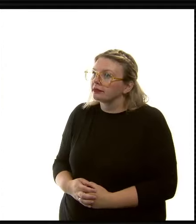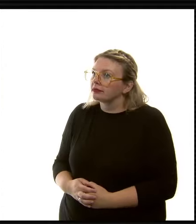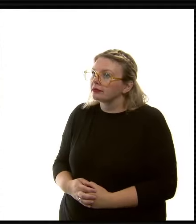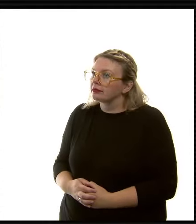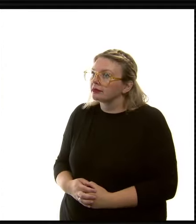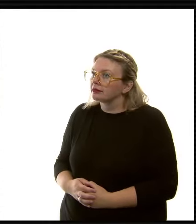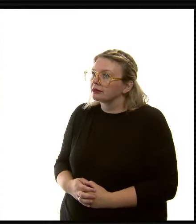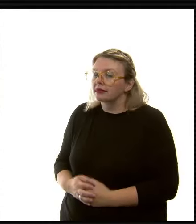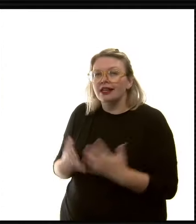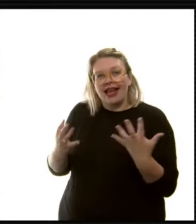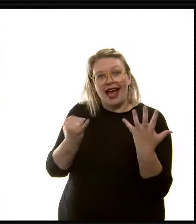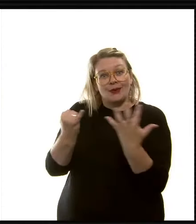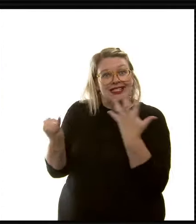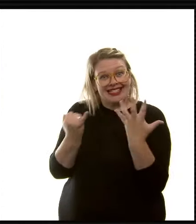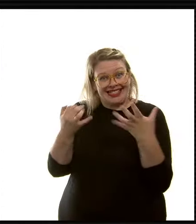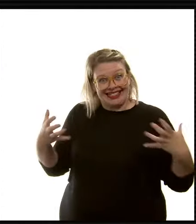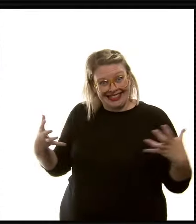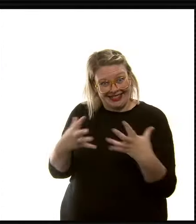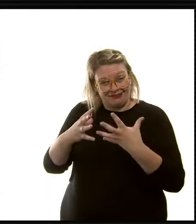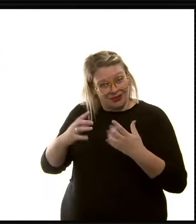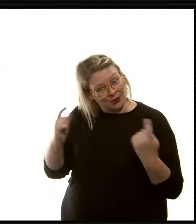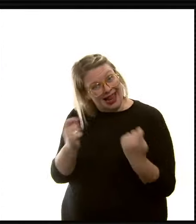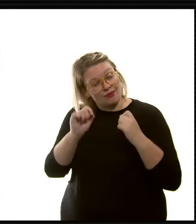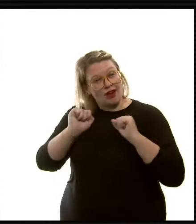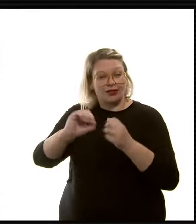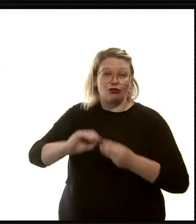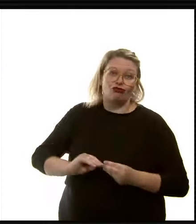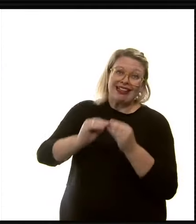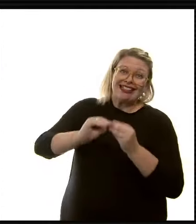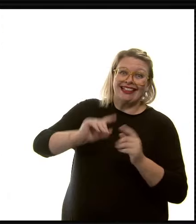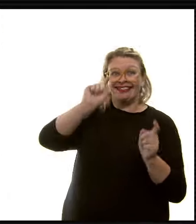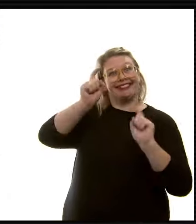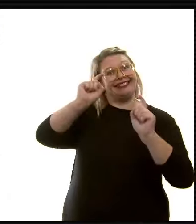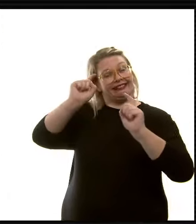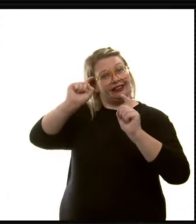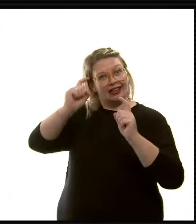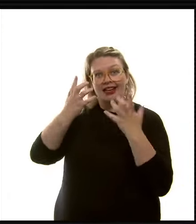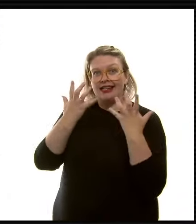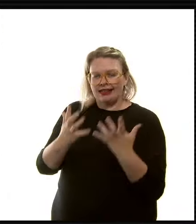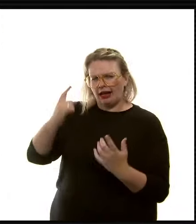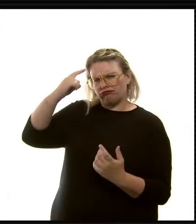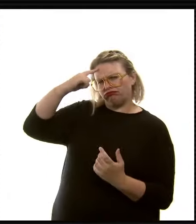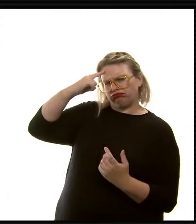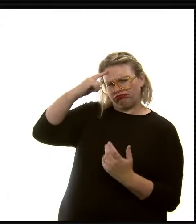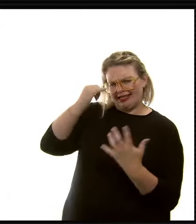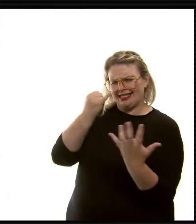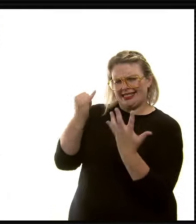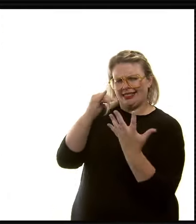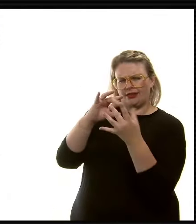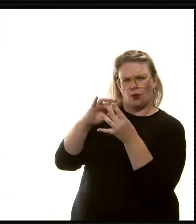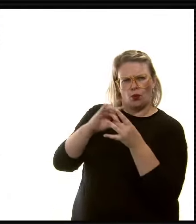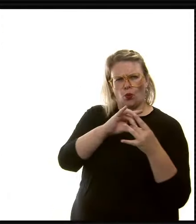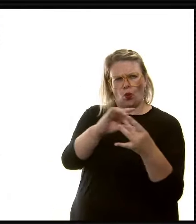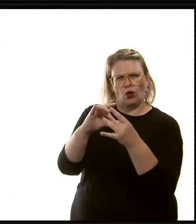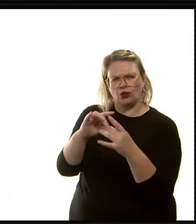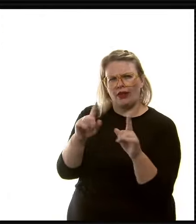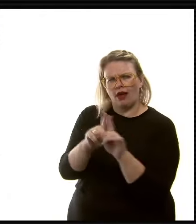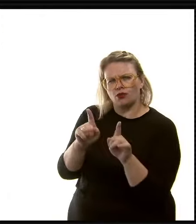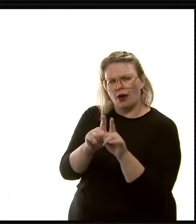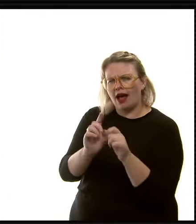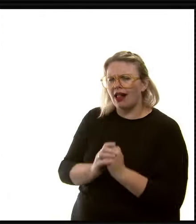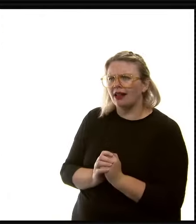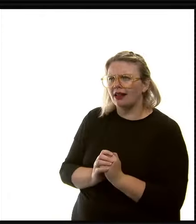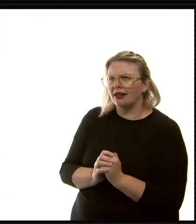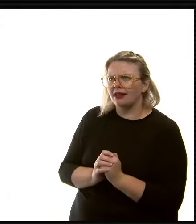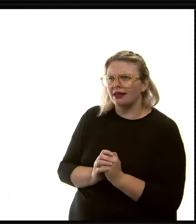Together to celebrate their creativity. So it's only right that we bring some of our all-stars together as well. You now have